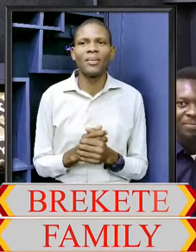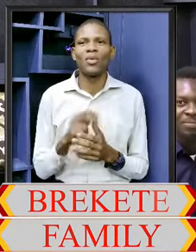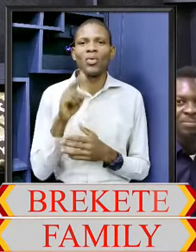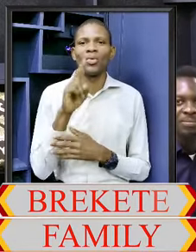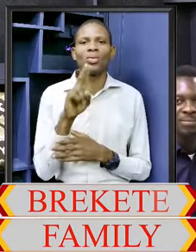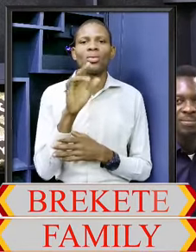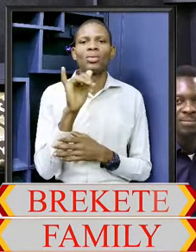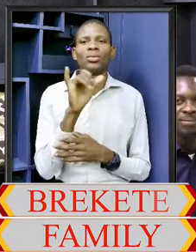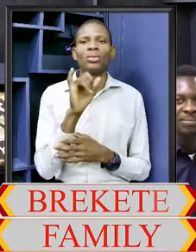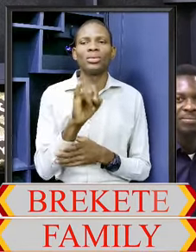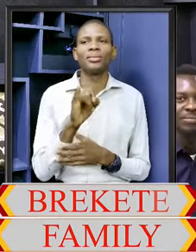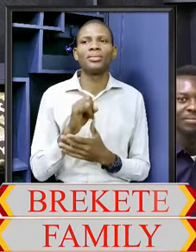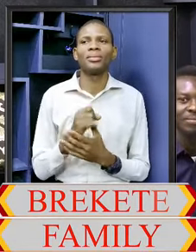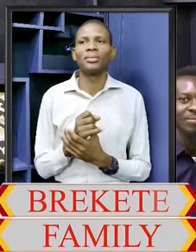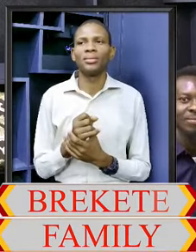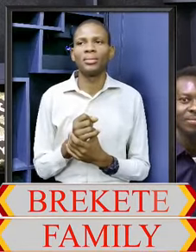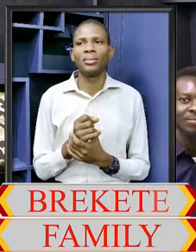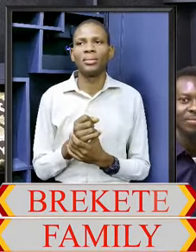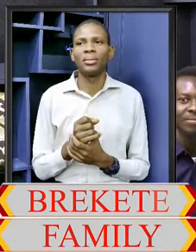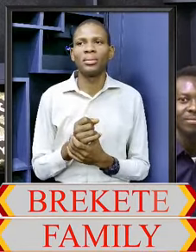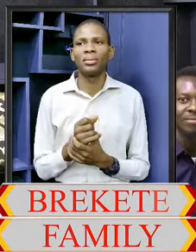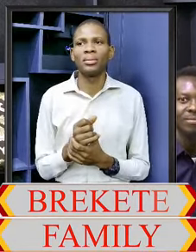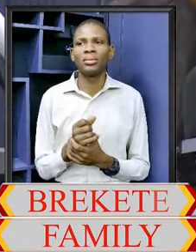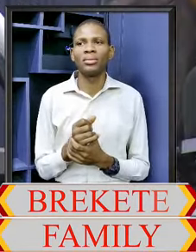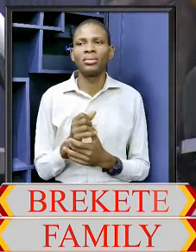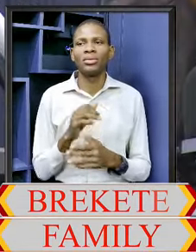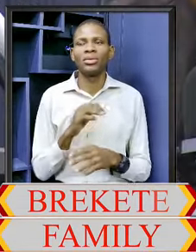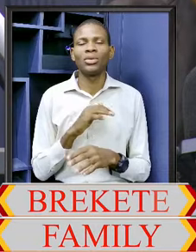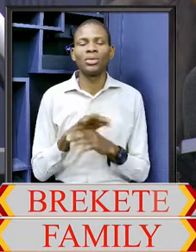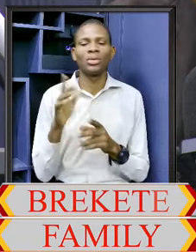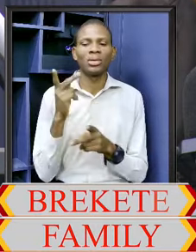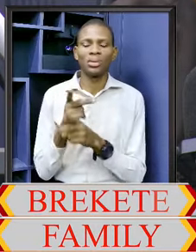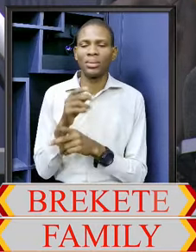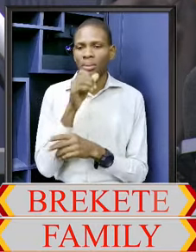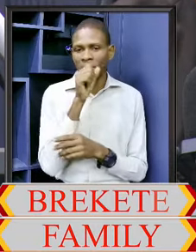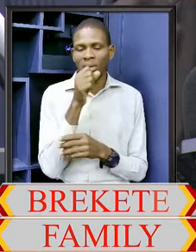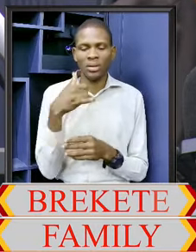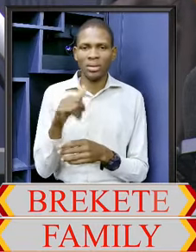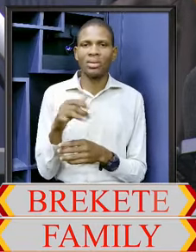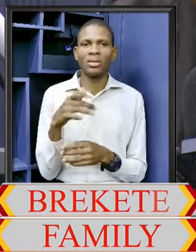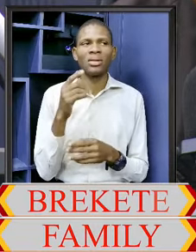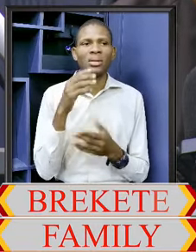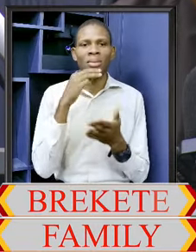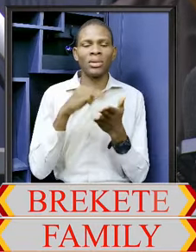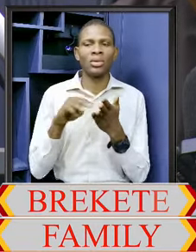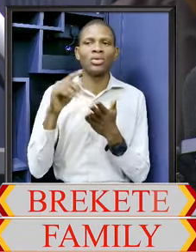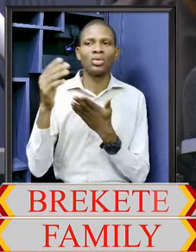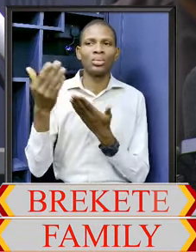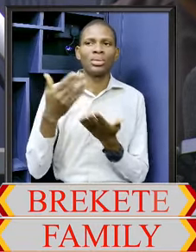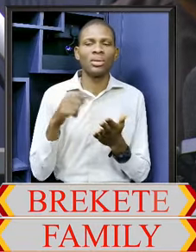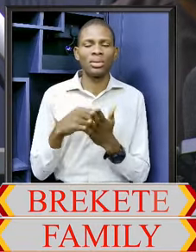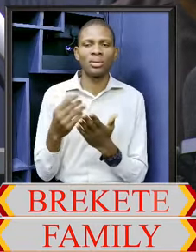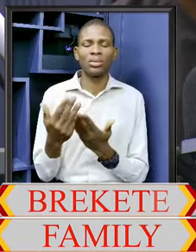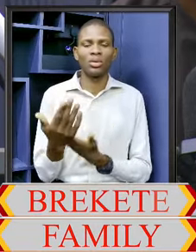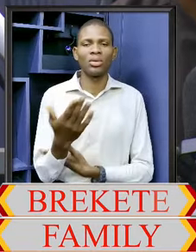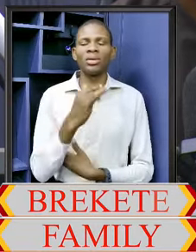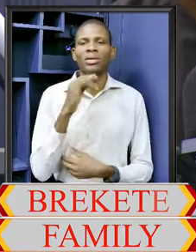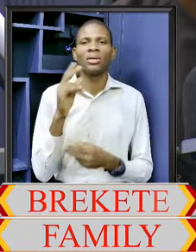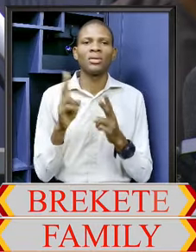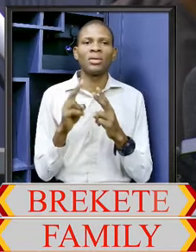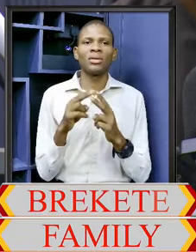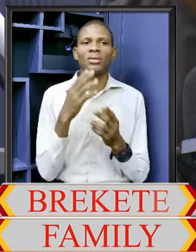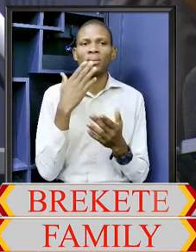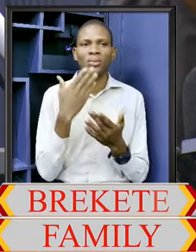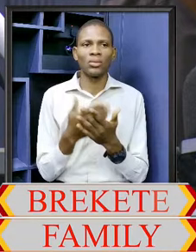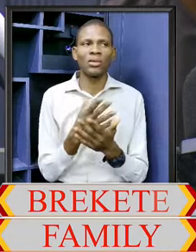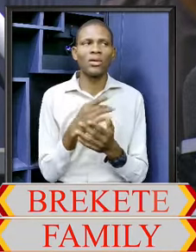Uyi, no keep the microphone. The message where you bring there very, very good. Very, very